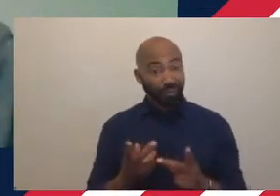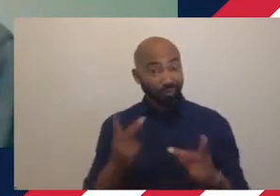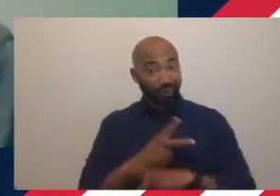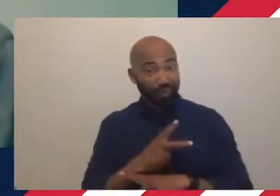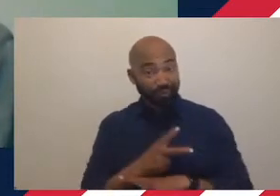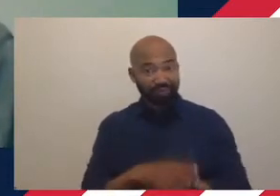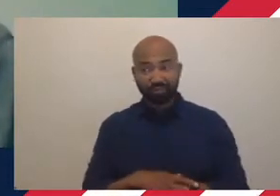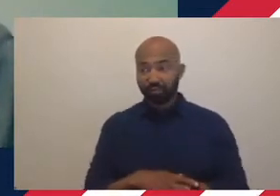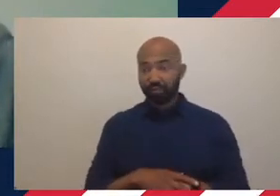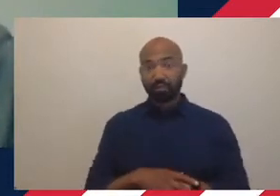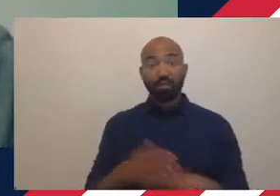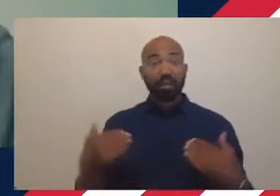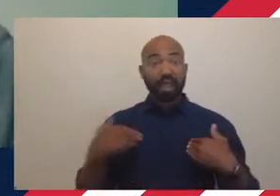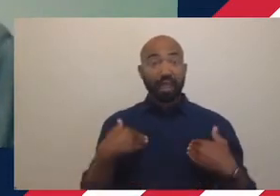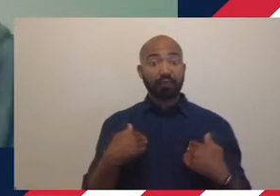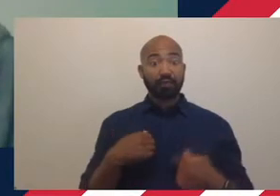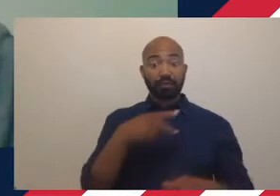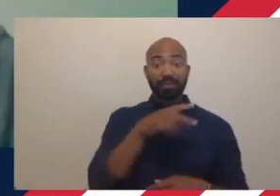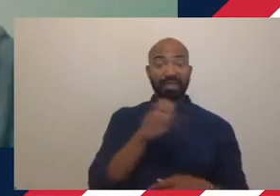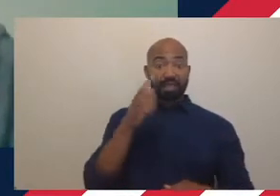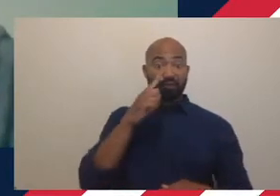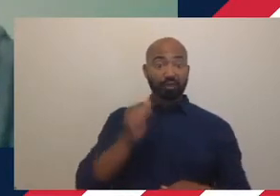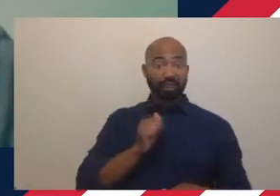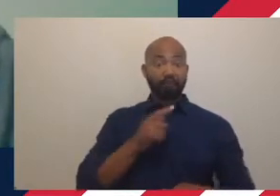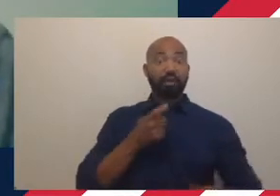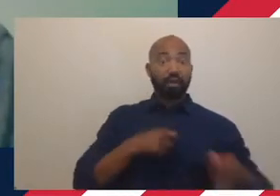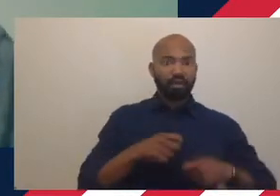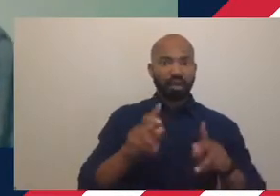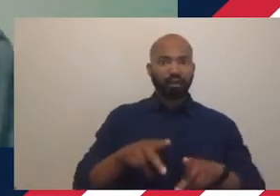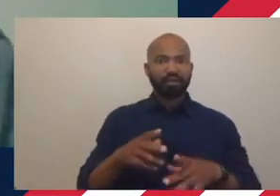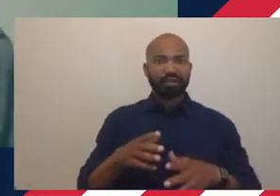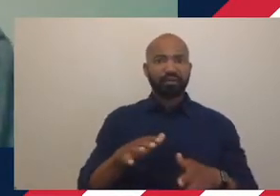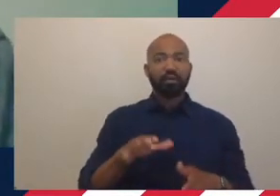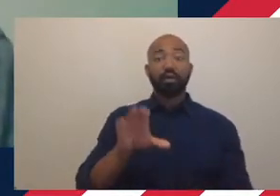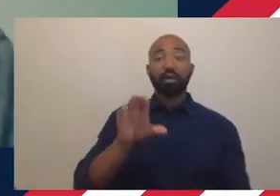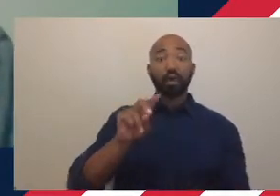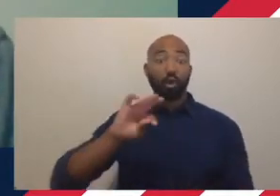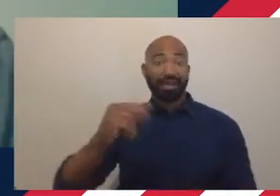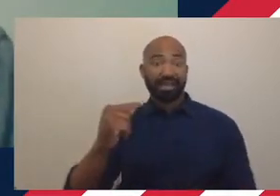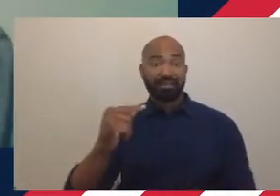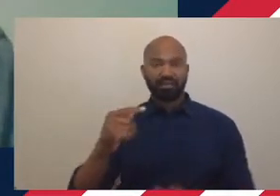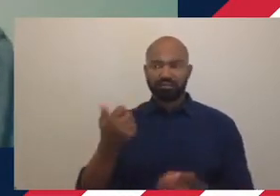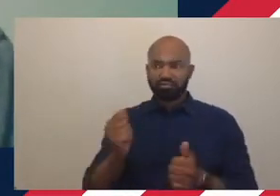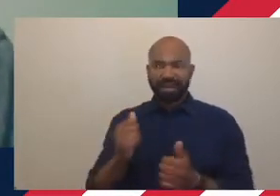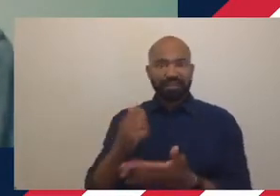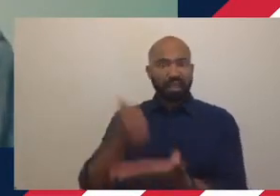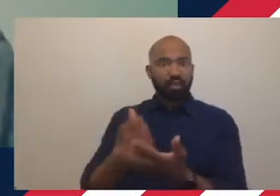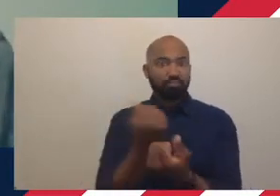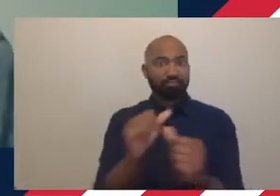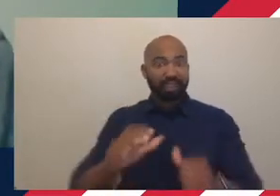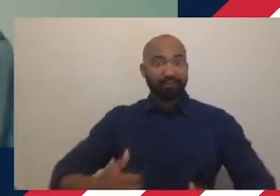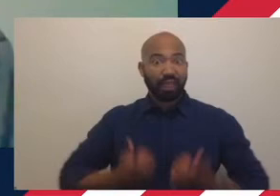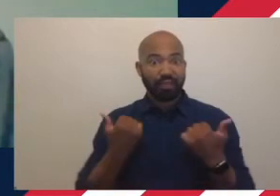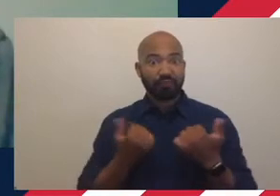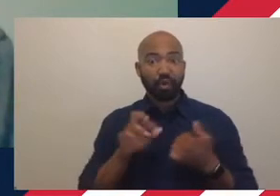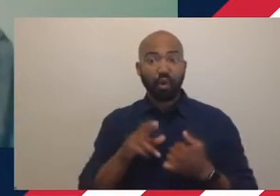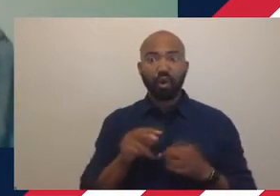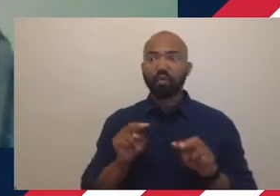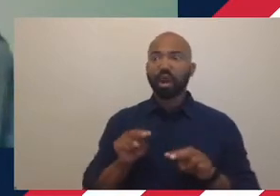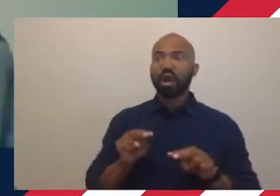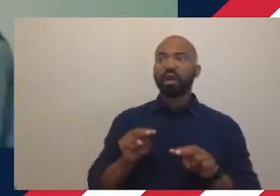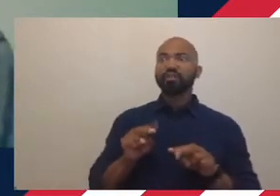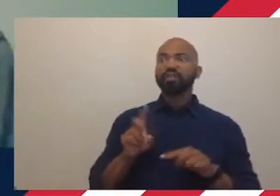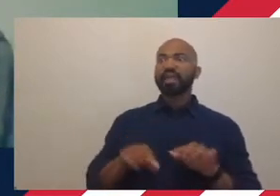to put on PPE to help with somebody coding and trying to save their life, or having to watch from the sidelines and not being able